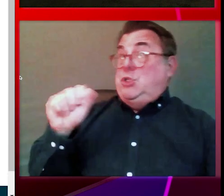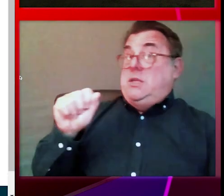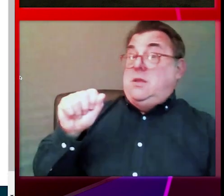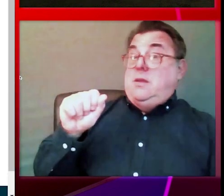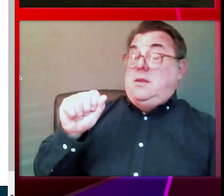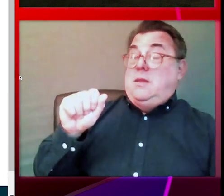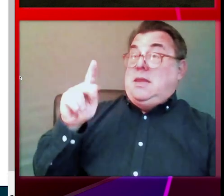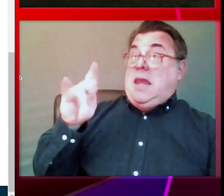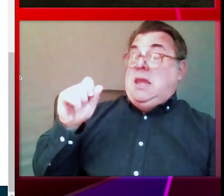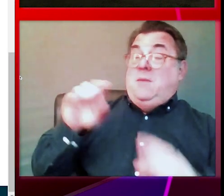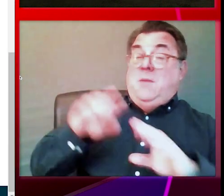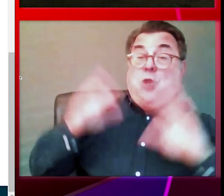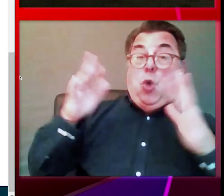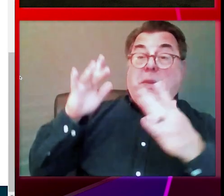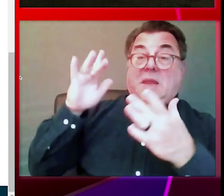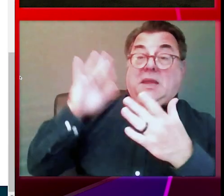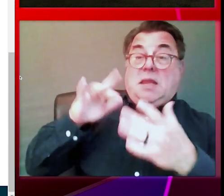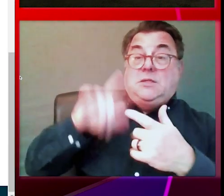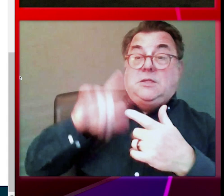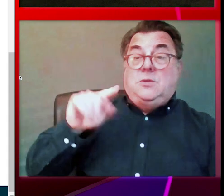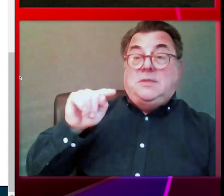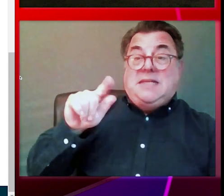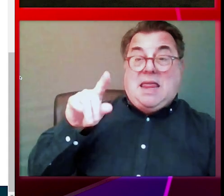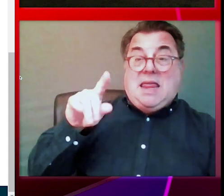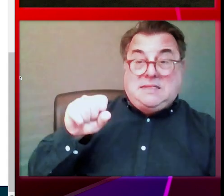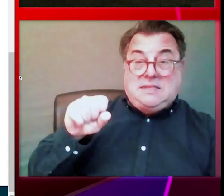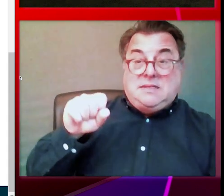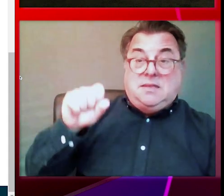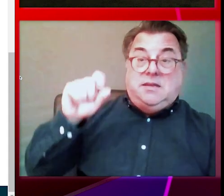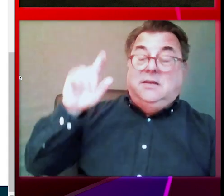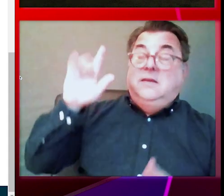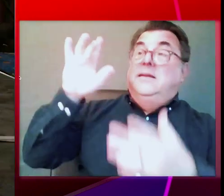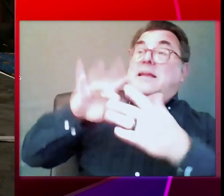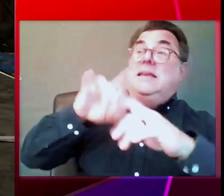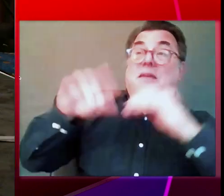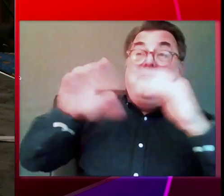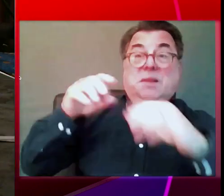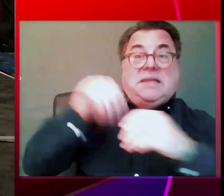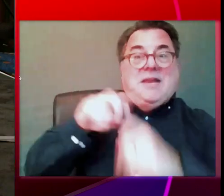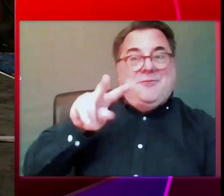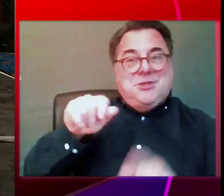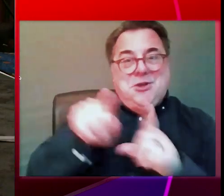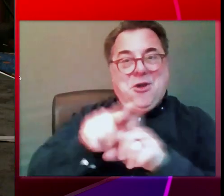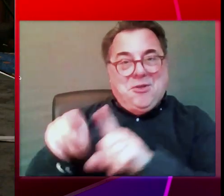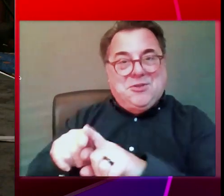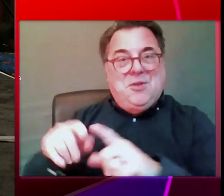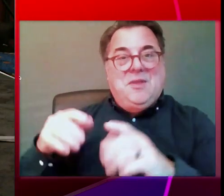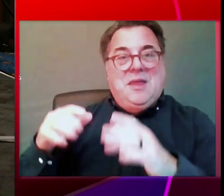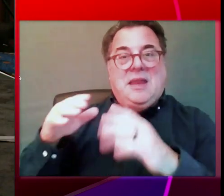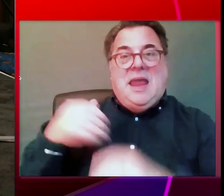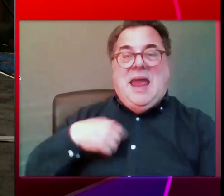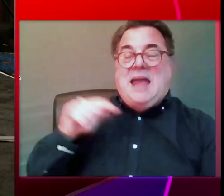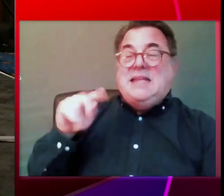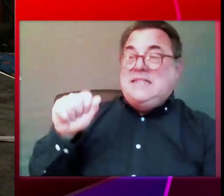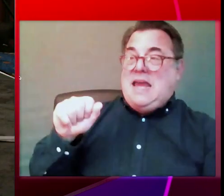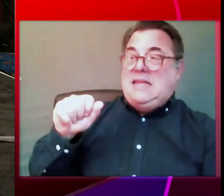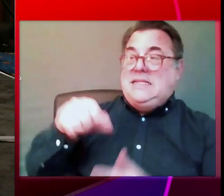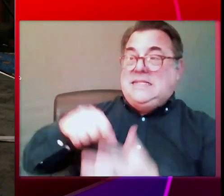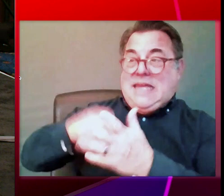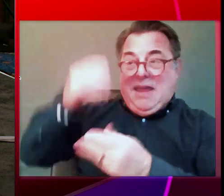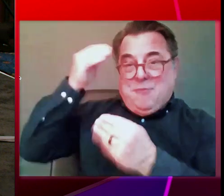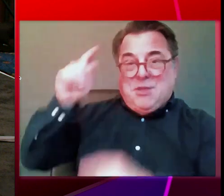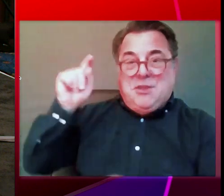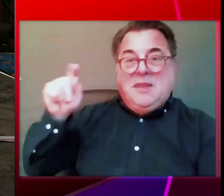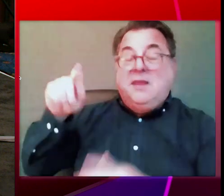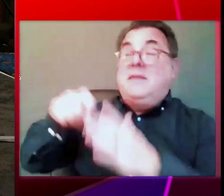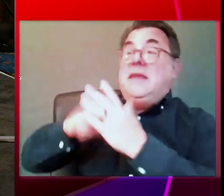opened a connection through TLS and reached a different building in Virginia that housed Thales key material in it and made that key